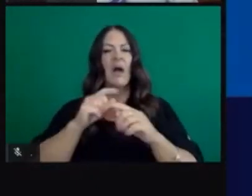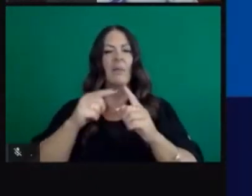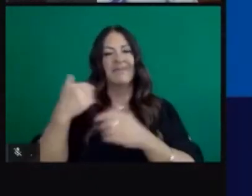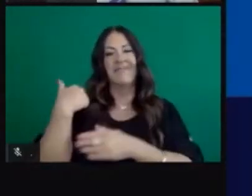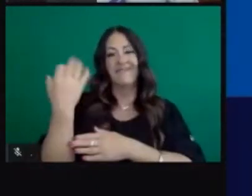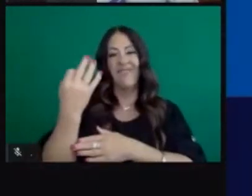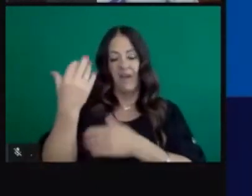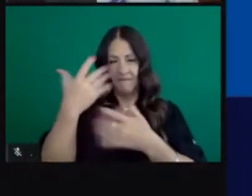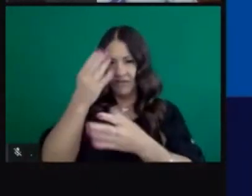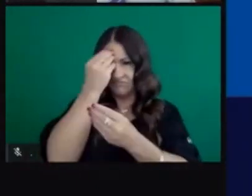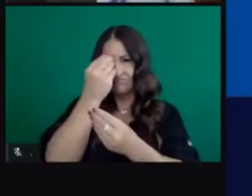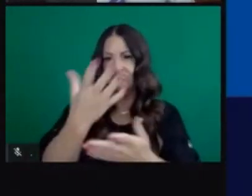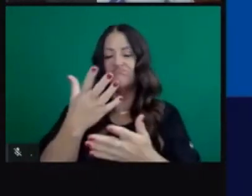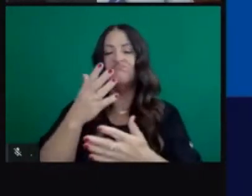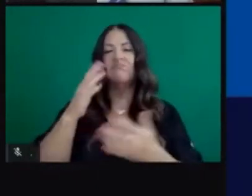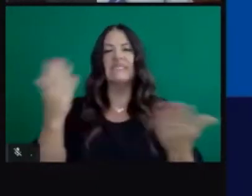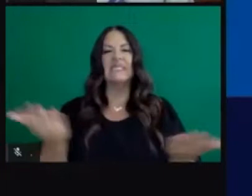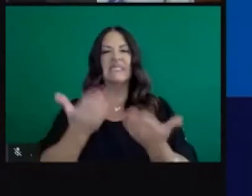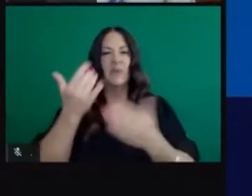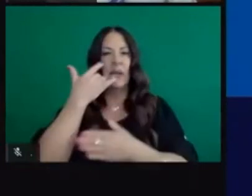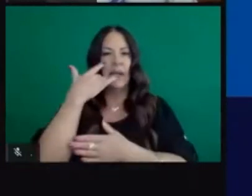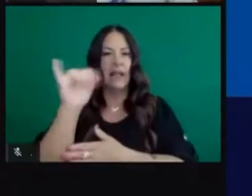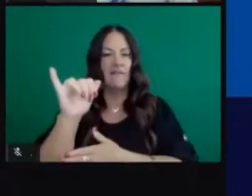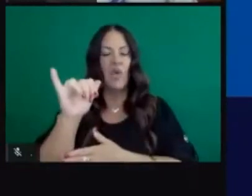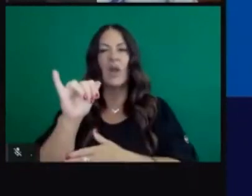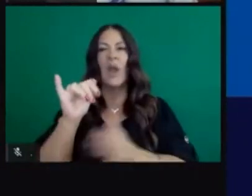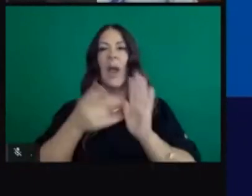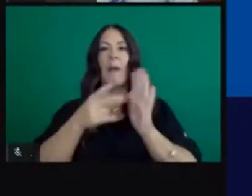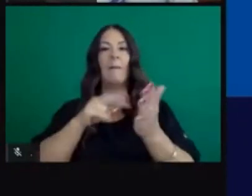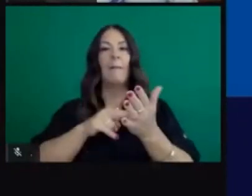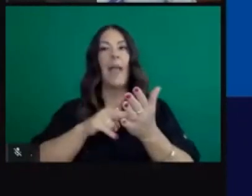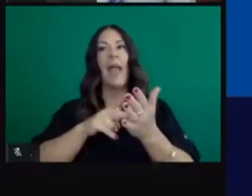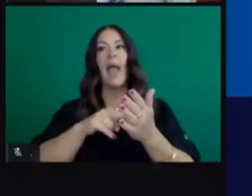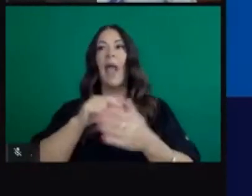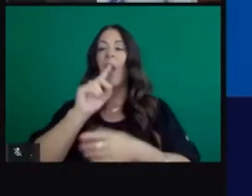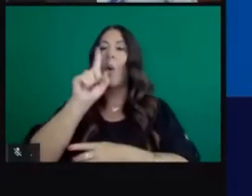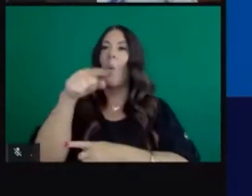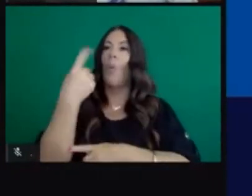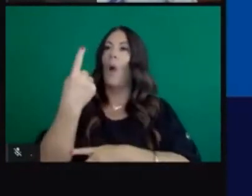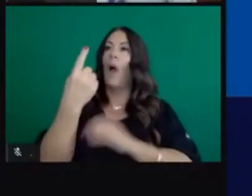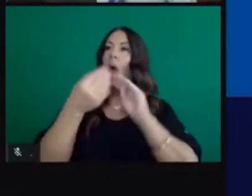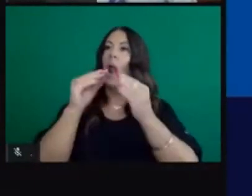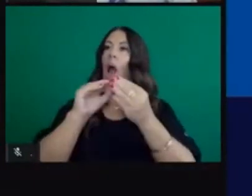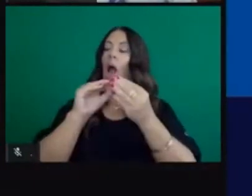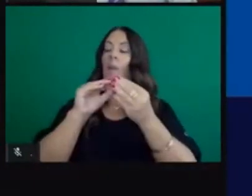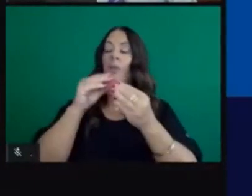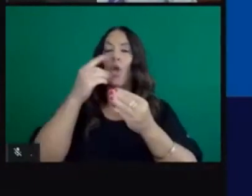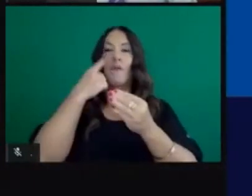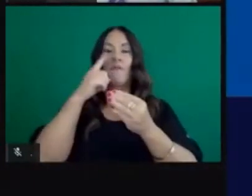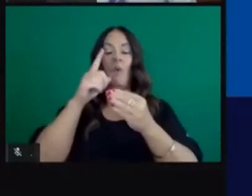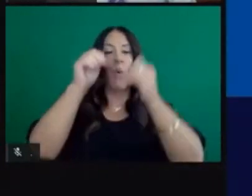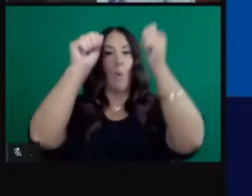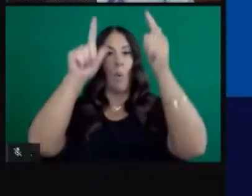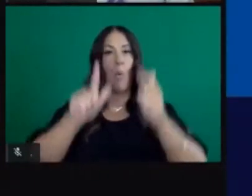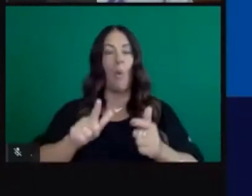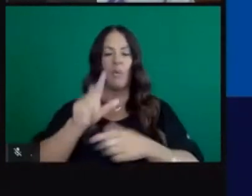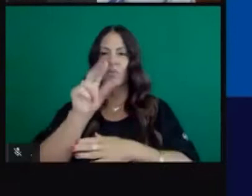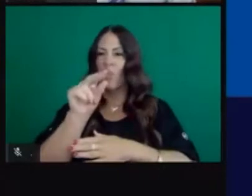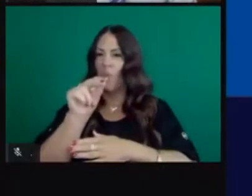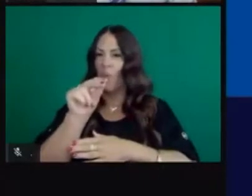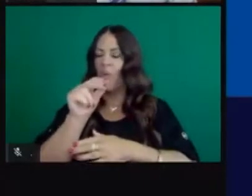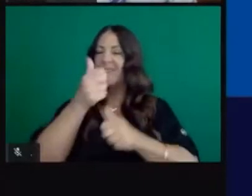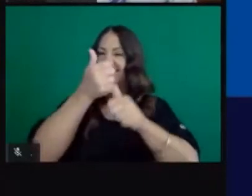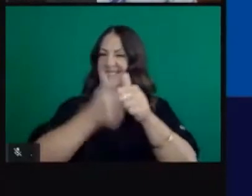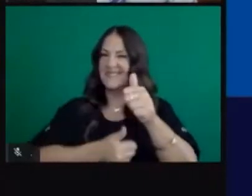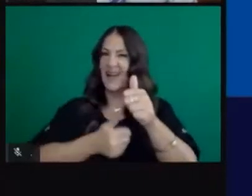Friday that California does not live in the aggregate, as the governor said, that there are certain parts of the state that are seeing